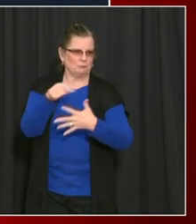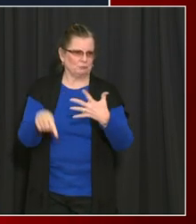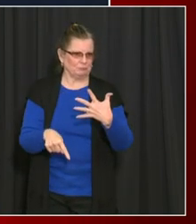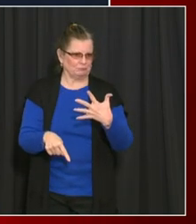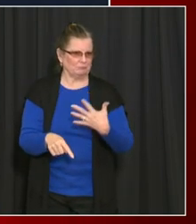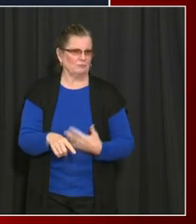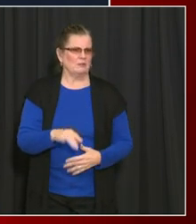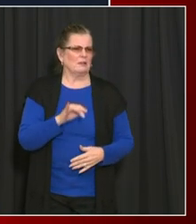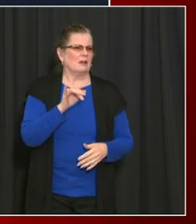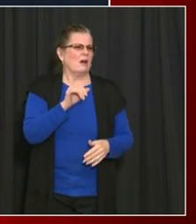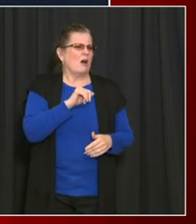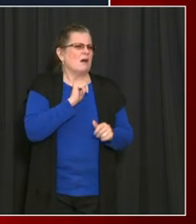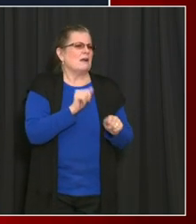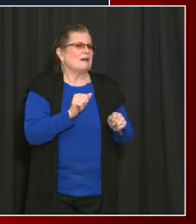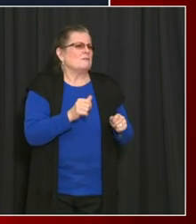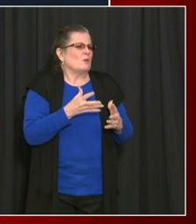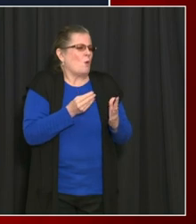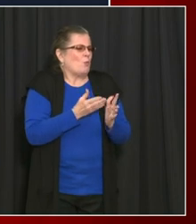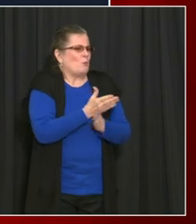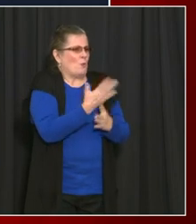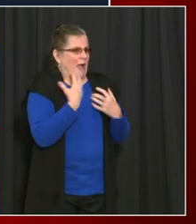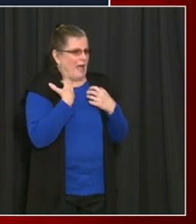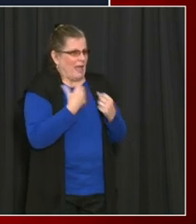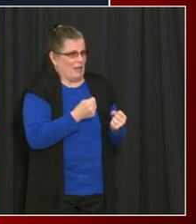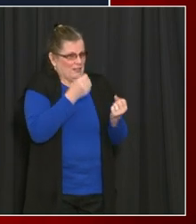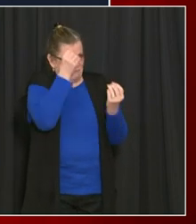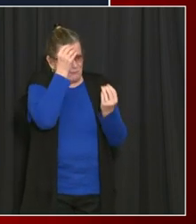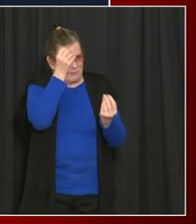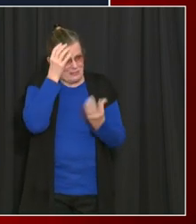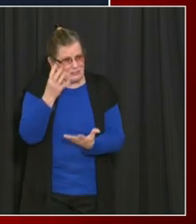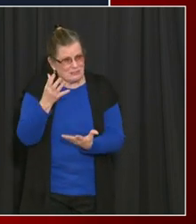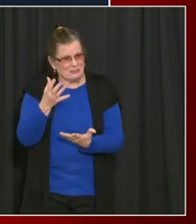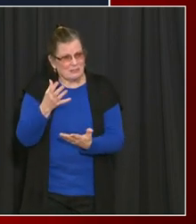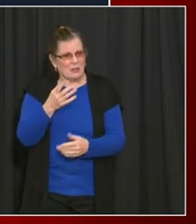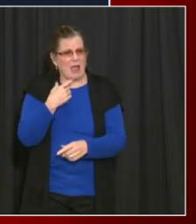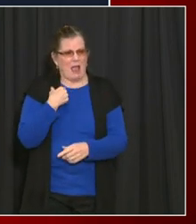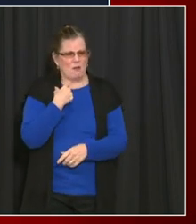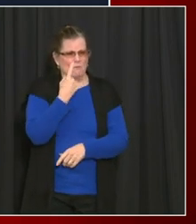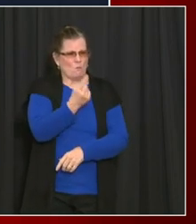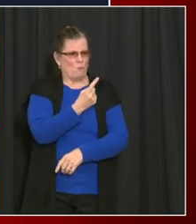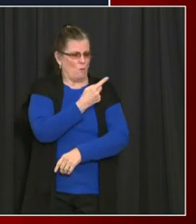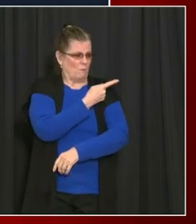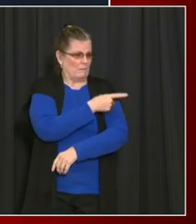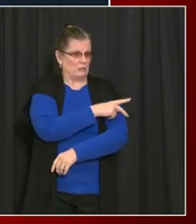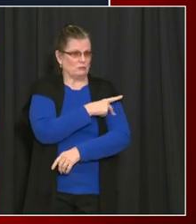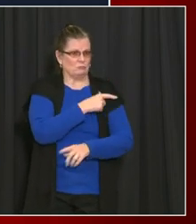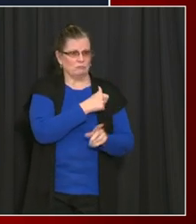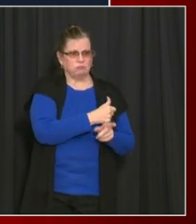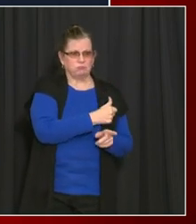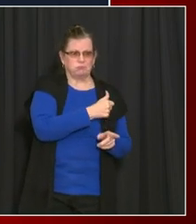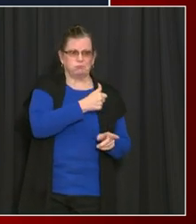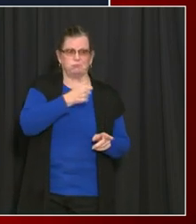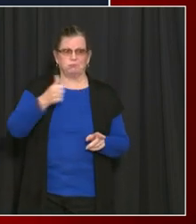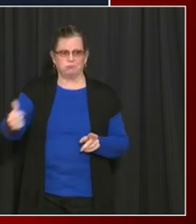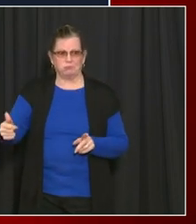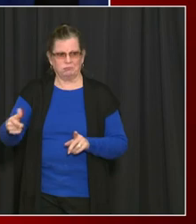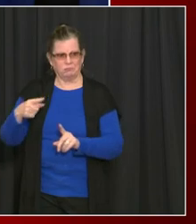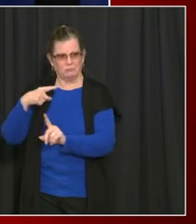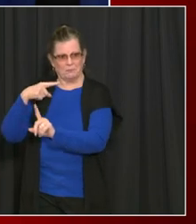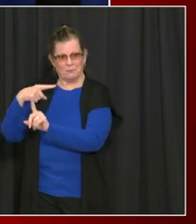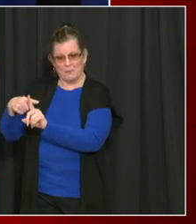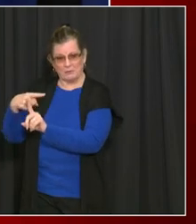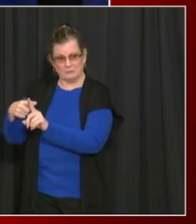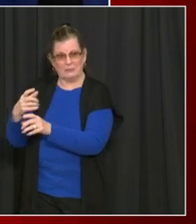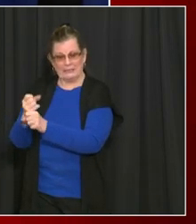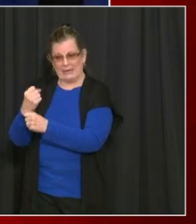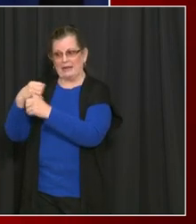information exchange that if they had a patient transport that subsequently becomes positive, they can access that information